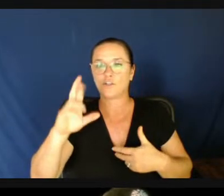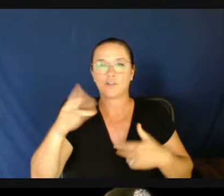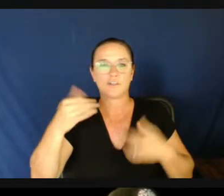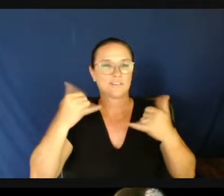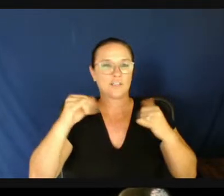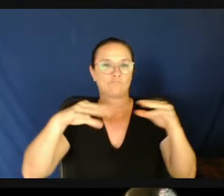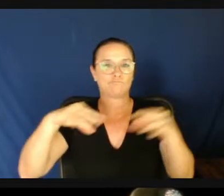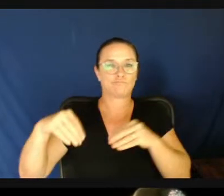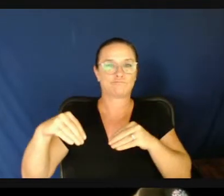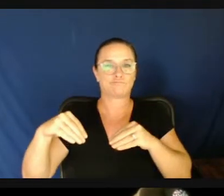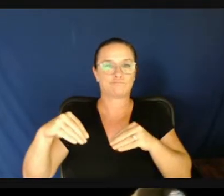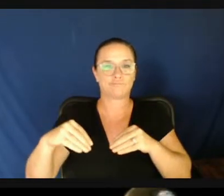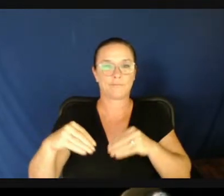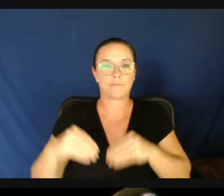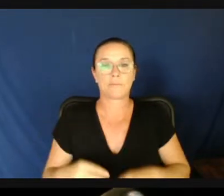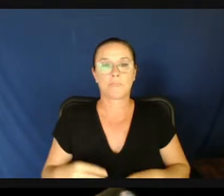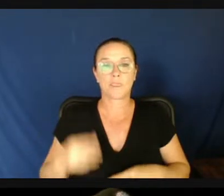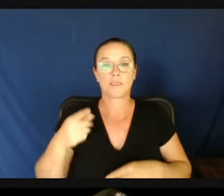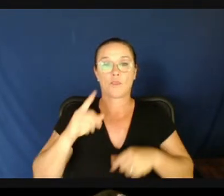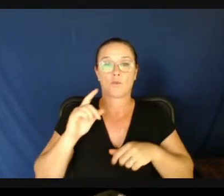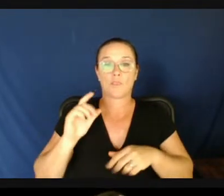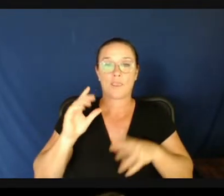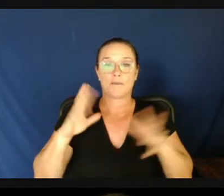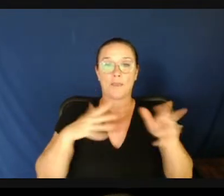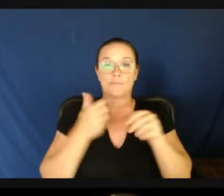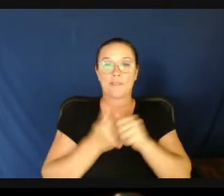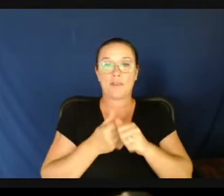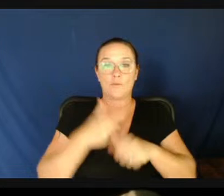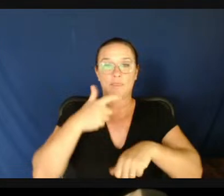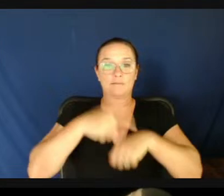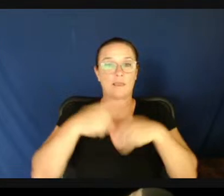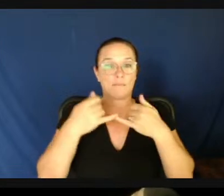So that leaves us with this timeline.